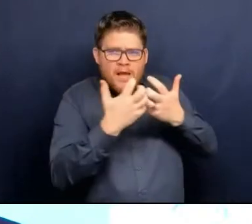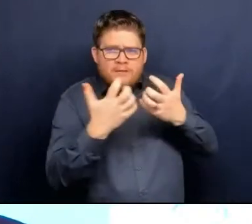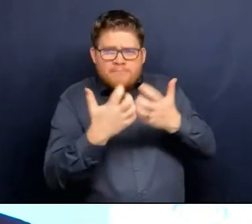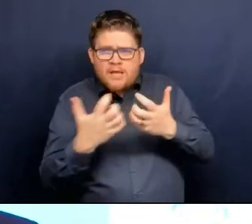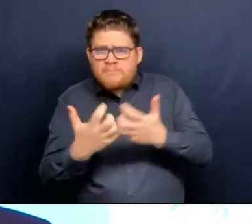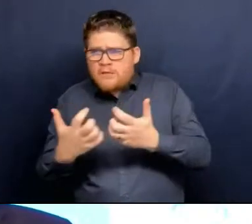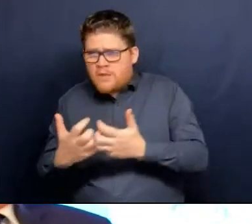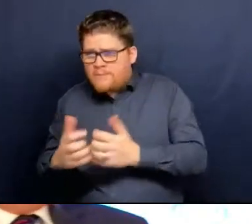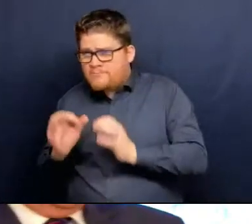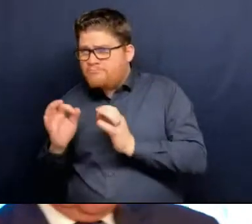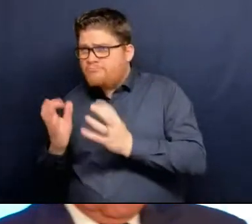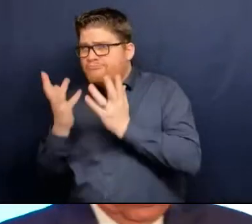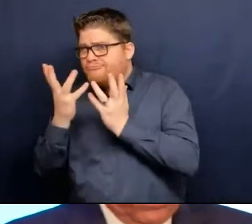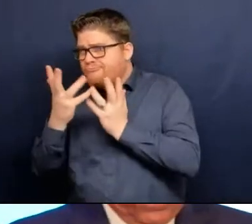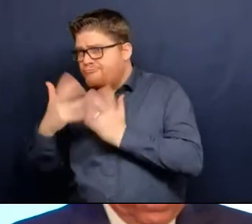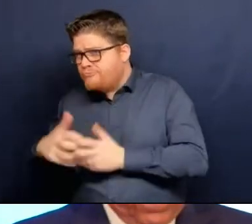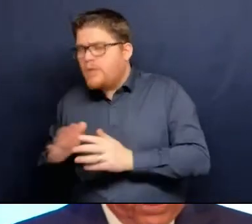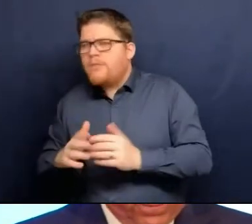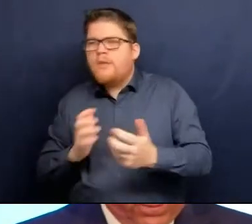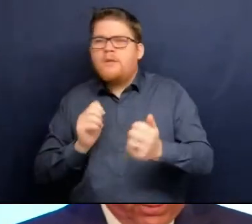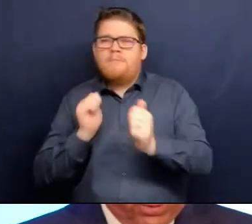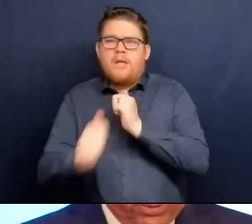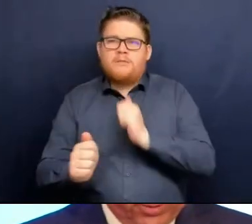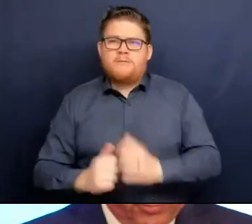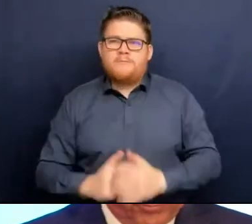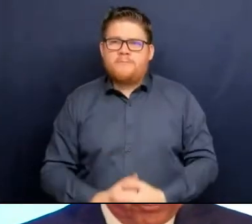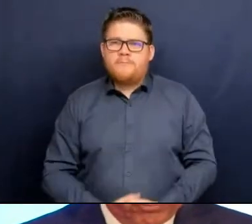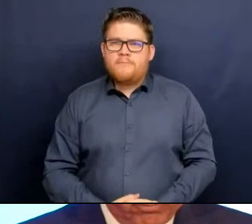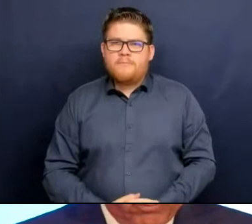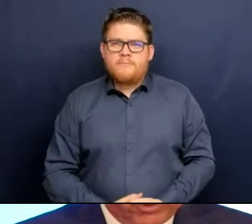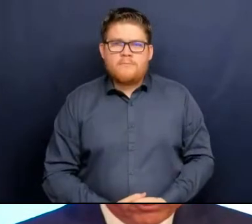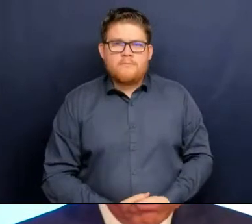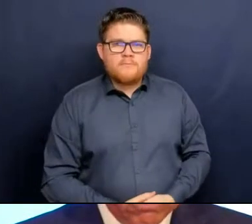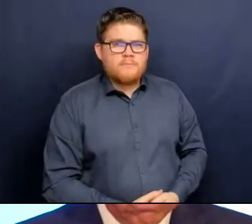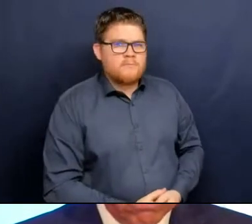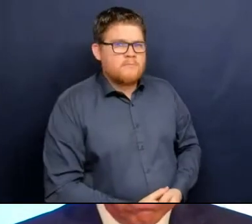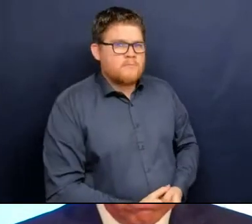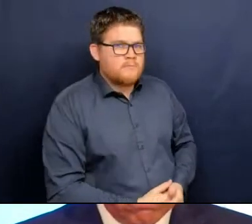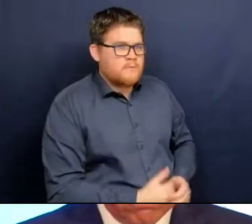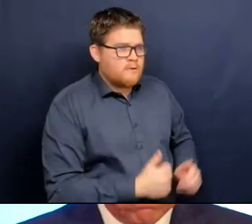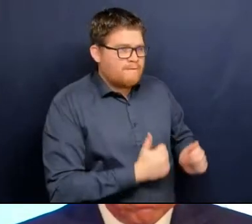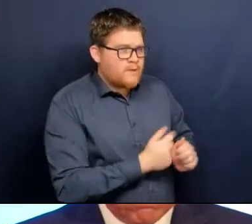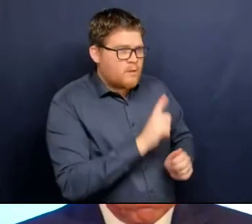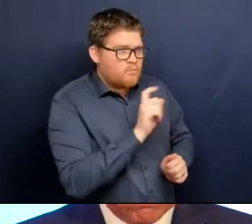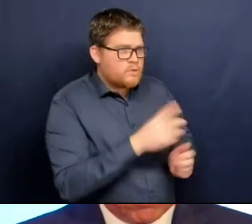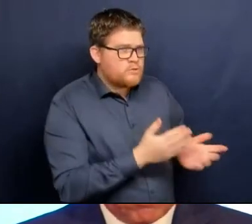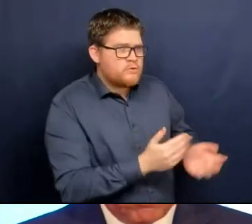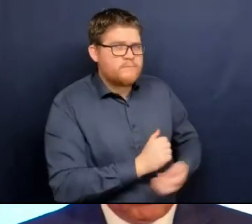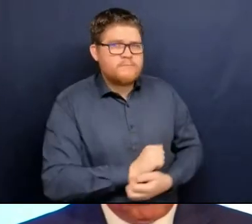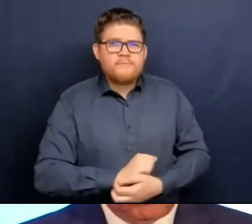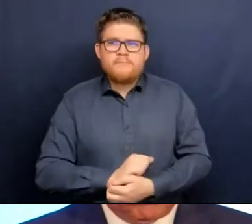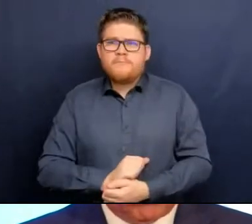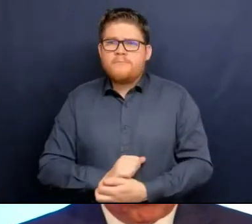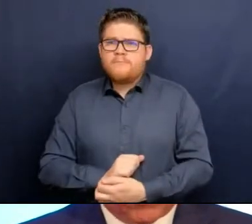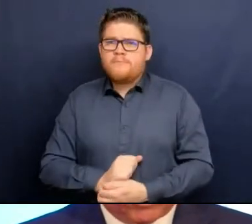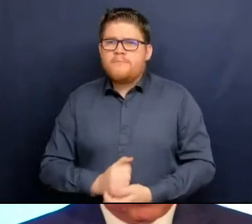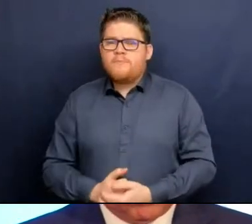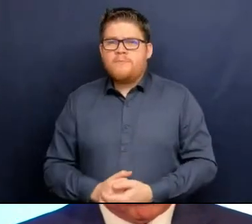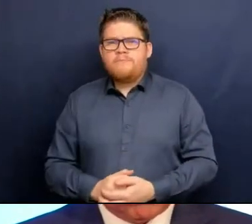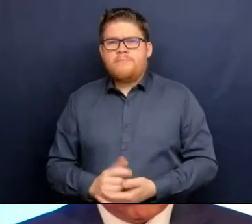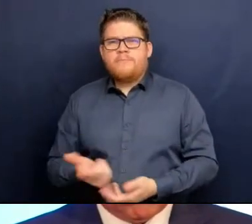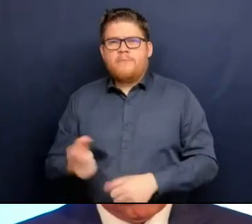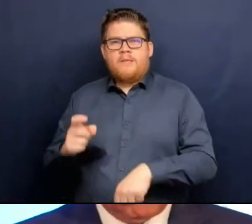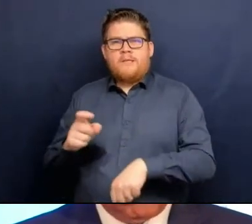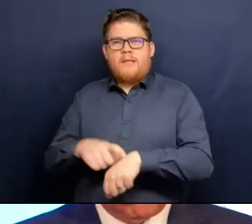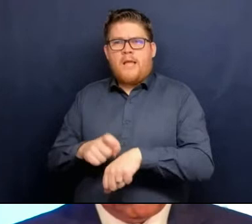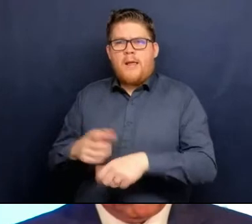Yeah, is there any sort of a timeline that we can expect in terms of this compliance with UNDRIP? Are we looking